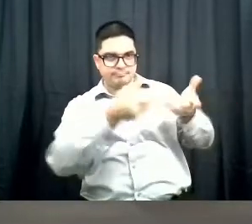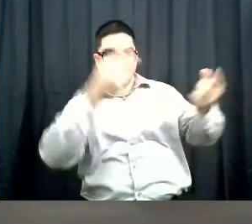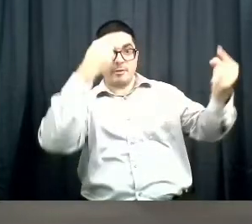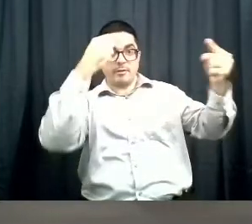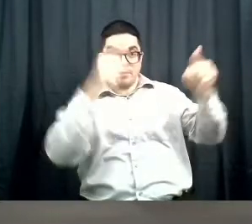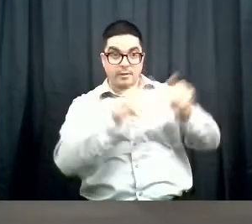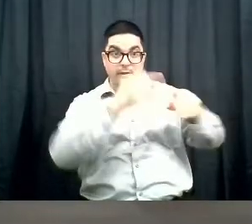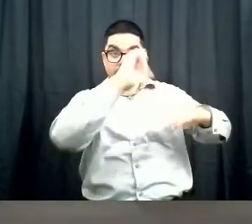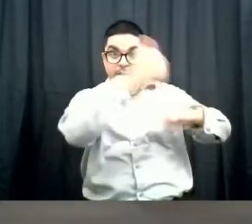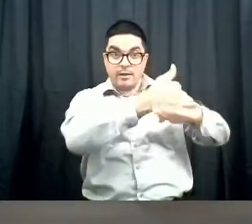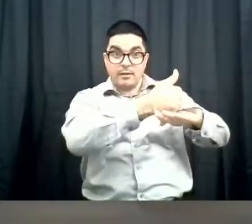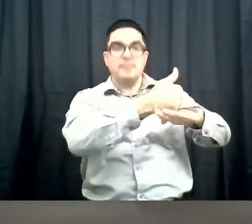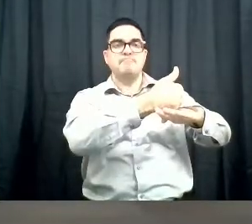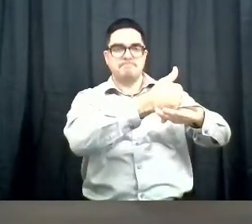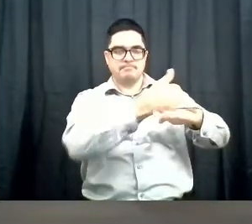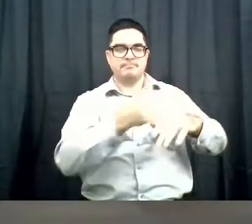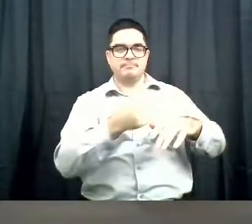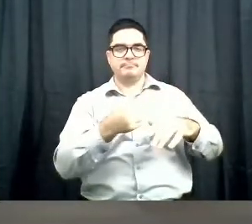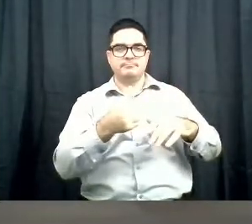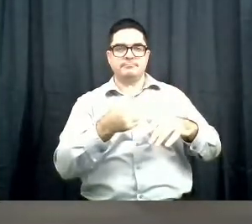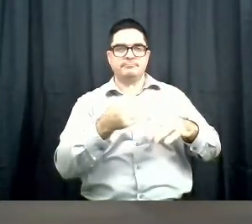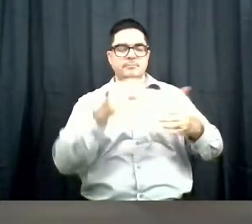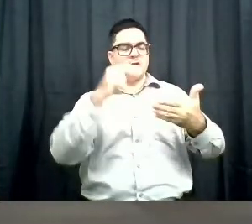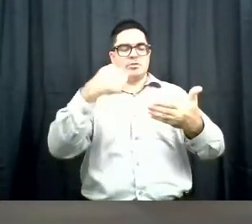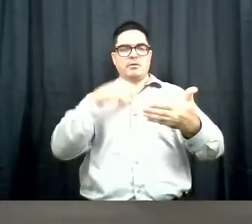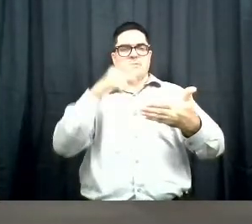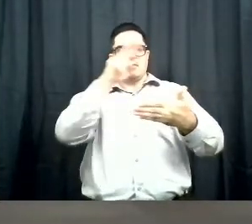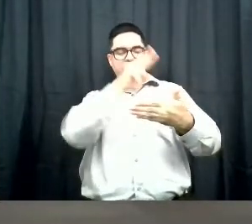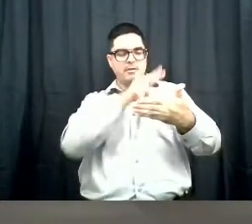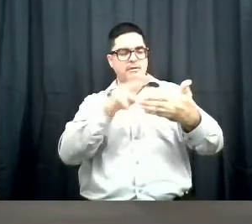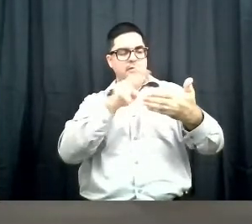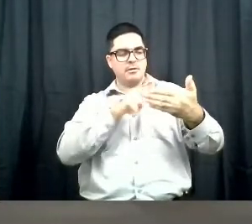letter, my recommendation from